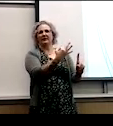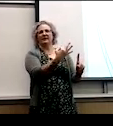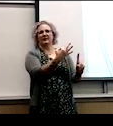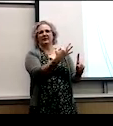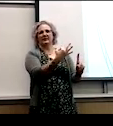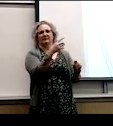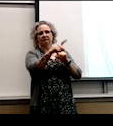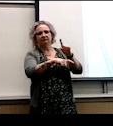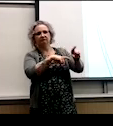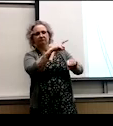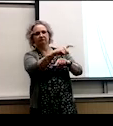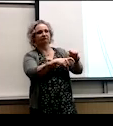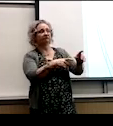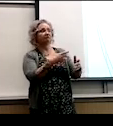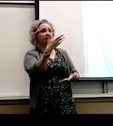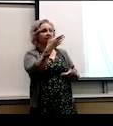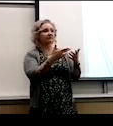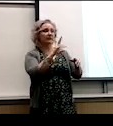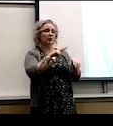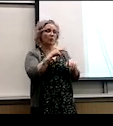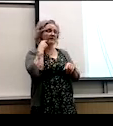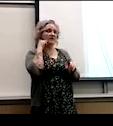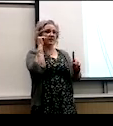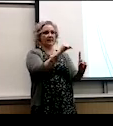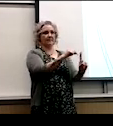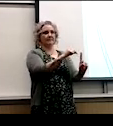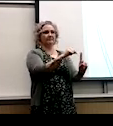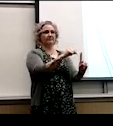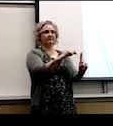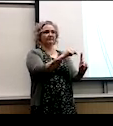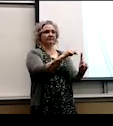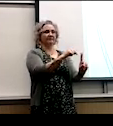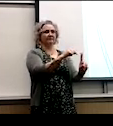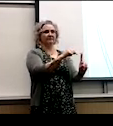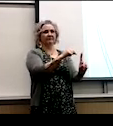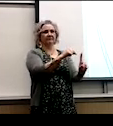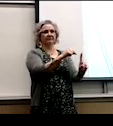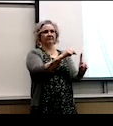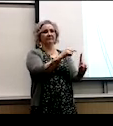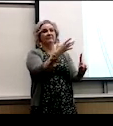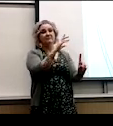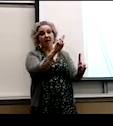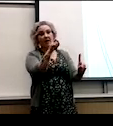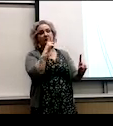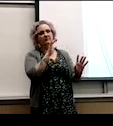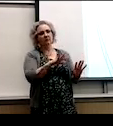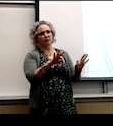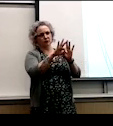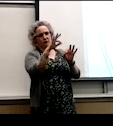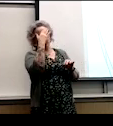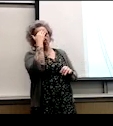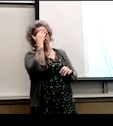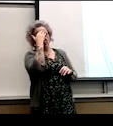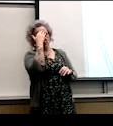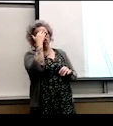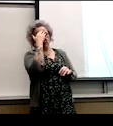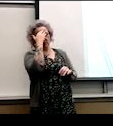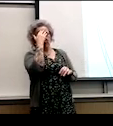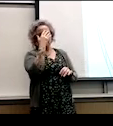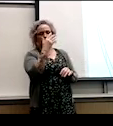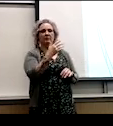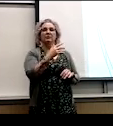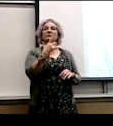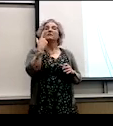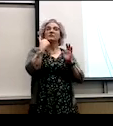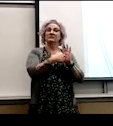normal for someone with Down syndrome. Oh, they've always had the imaginary friend. And you're gonna have to tell me if that's normal for younger